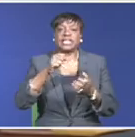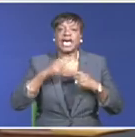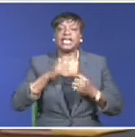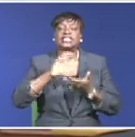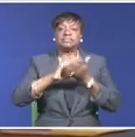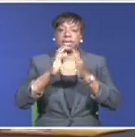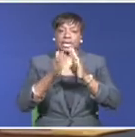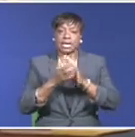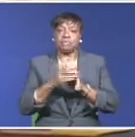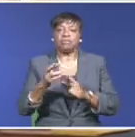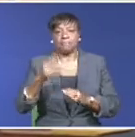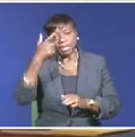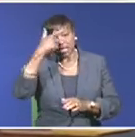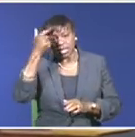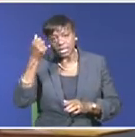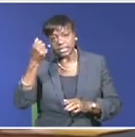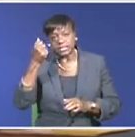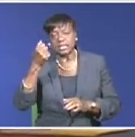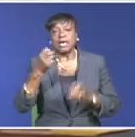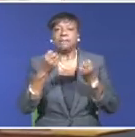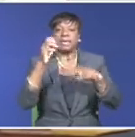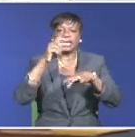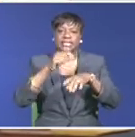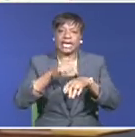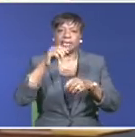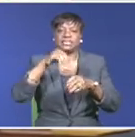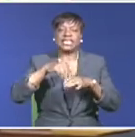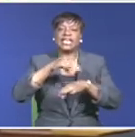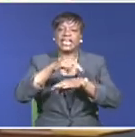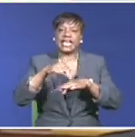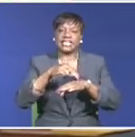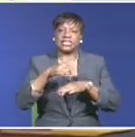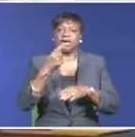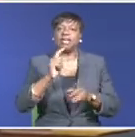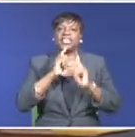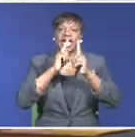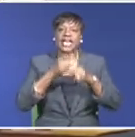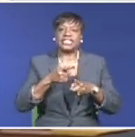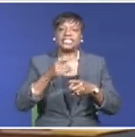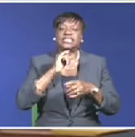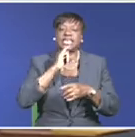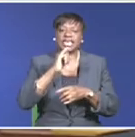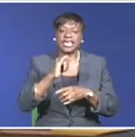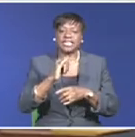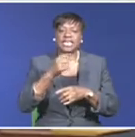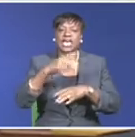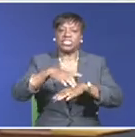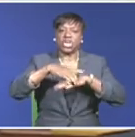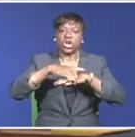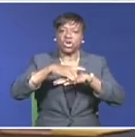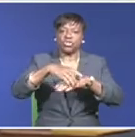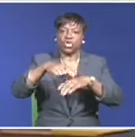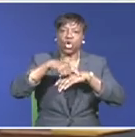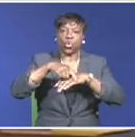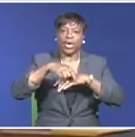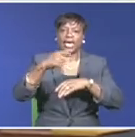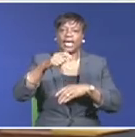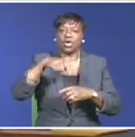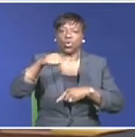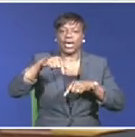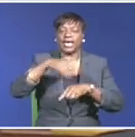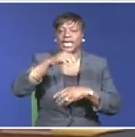relevant because a lot of times what happens here in Nassau is the answer is the earthquake in Haiti